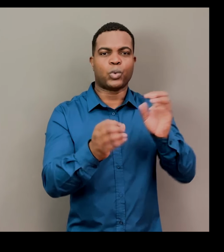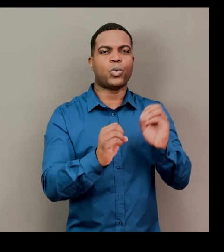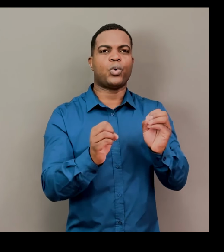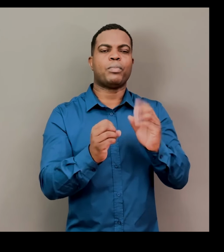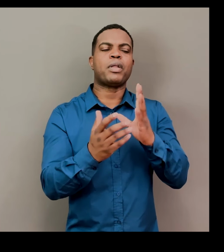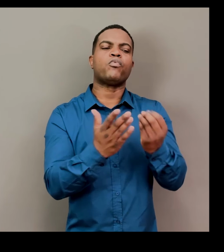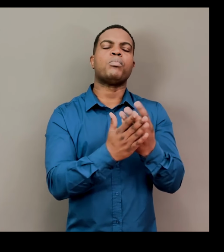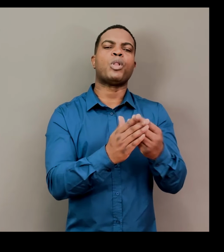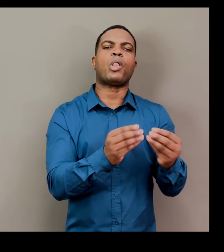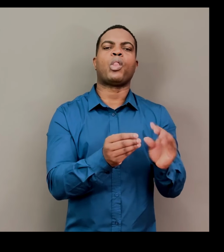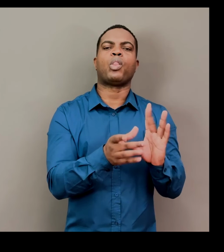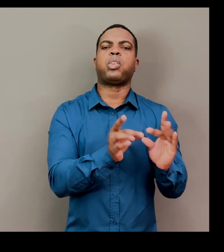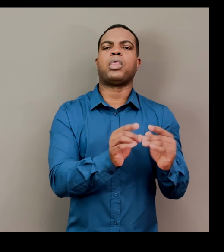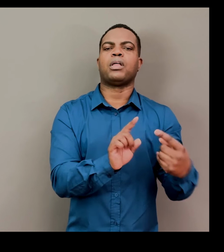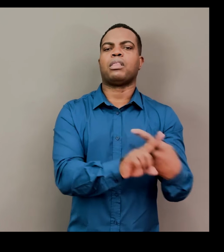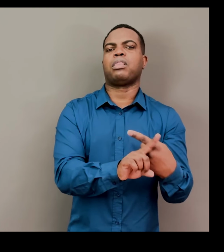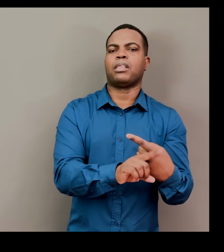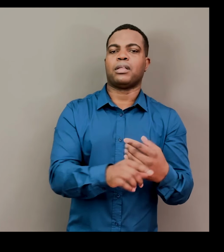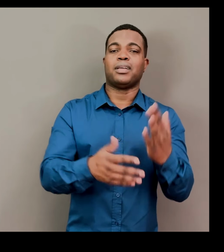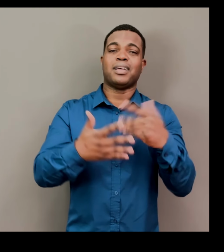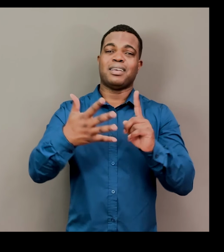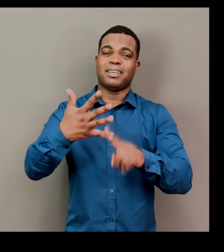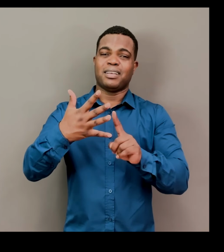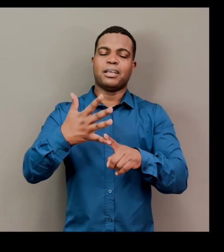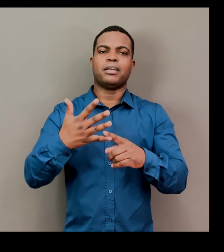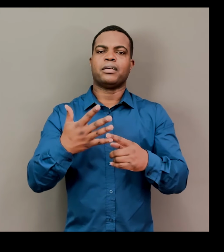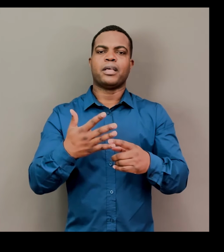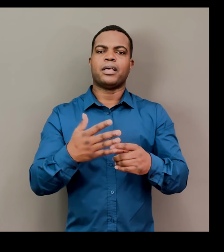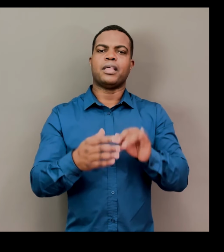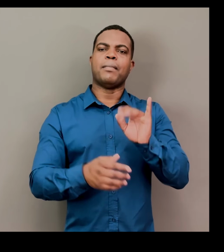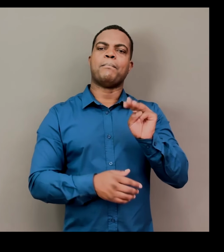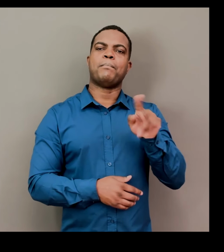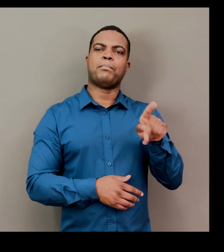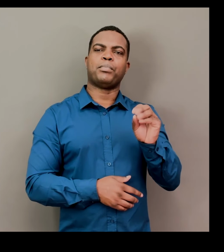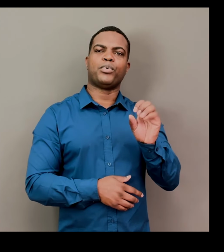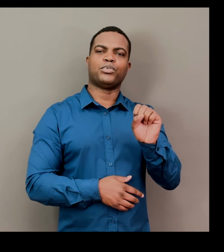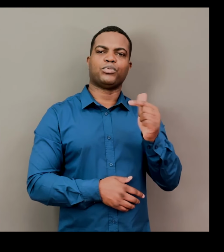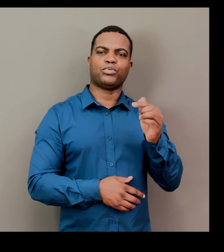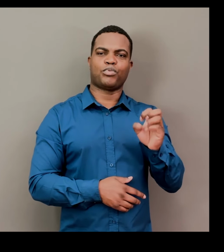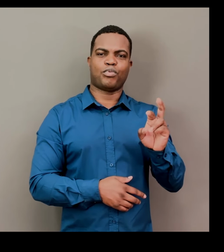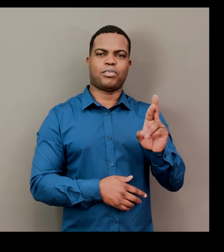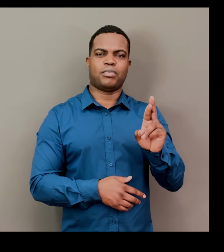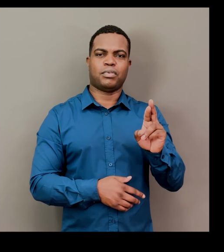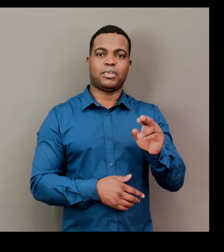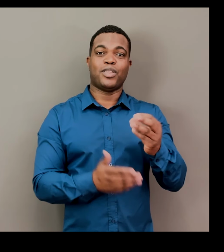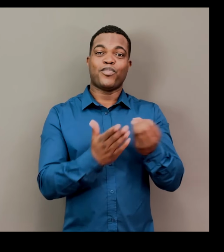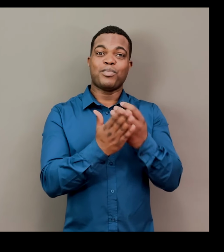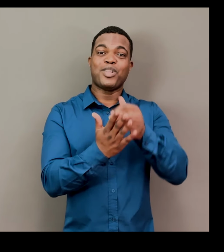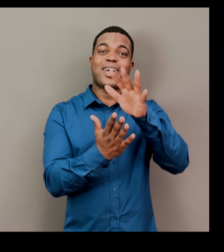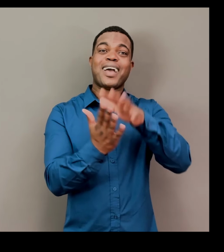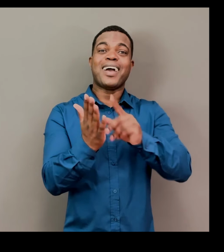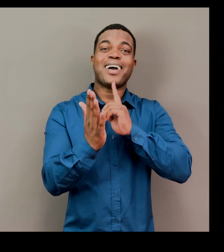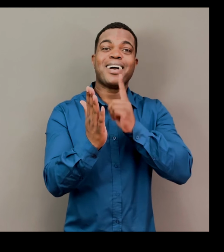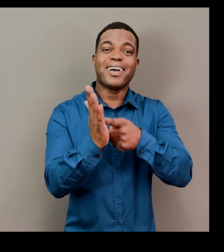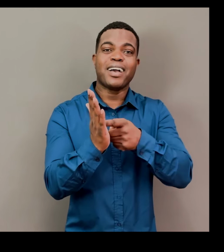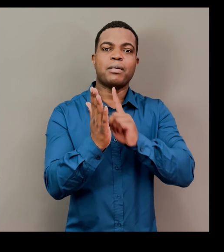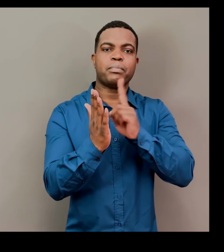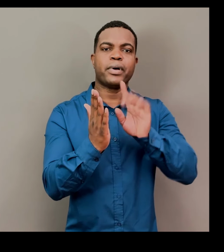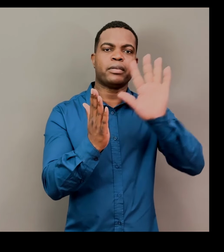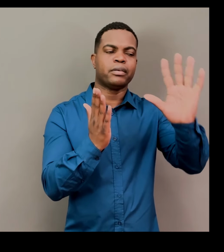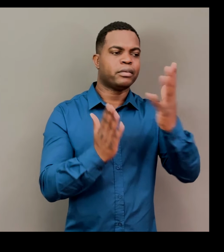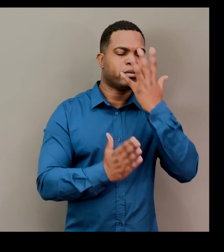information. The fifth one is impostor content, when genuine sources are impersonated with false